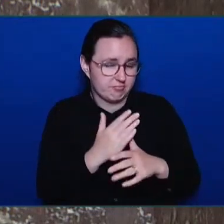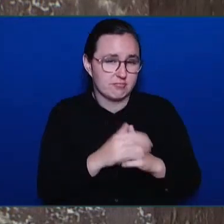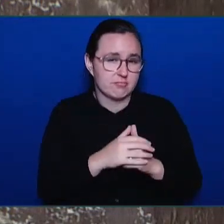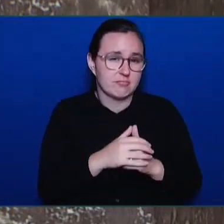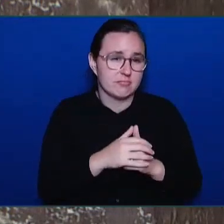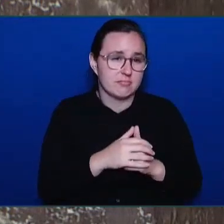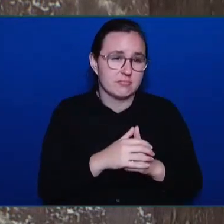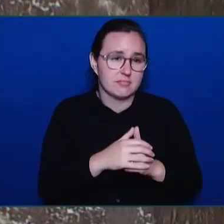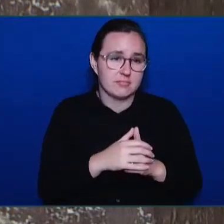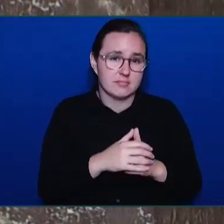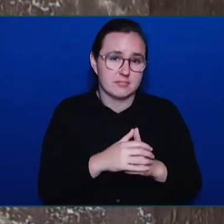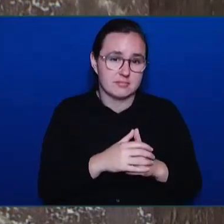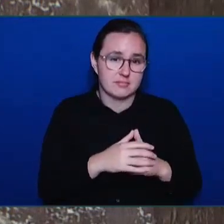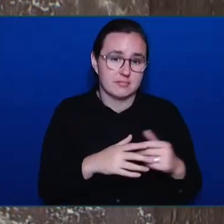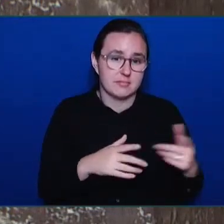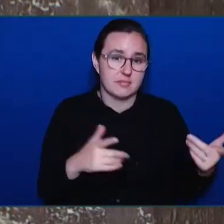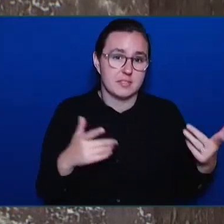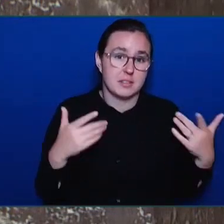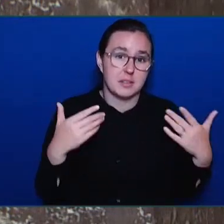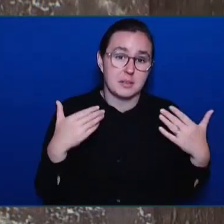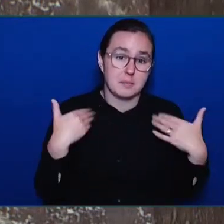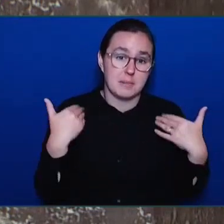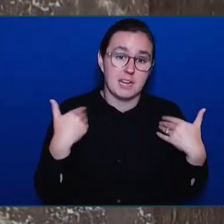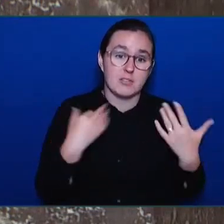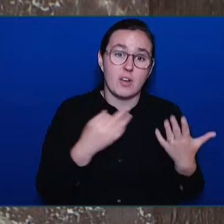Quebec's Finance Minister said totally unacceptable.